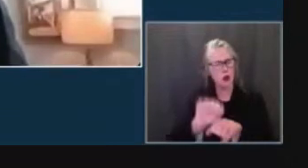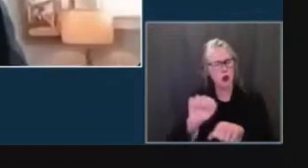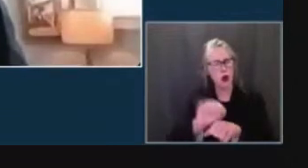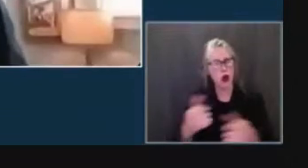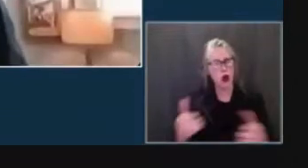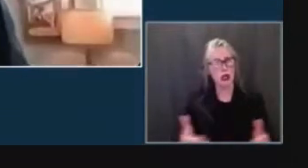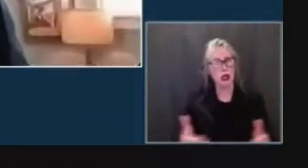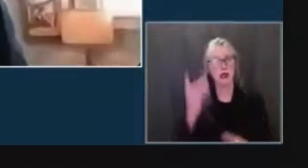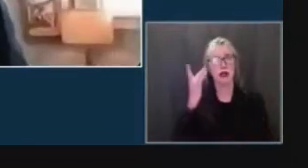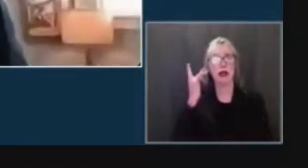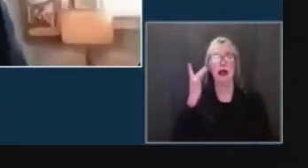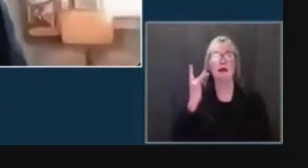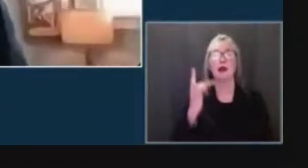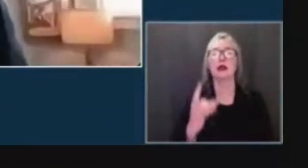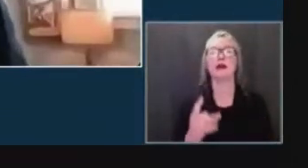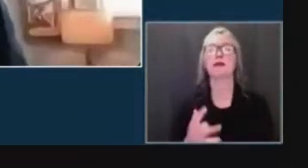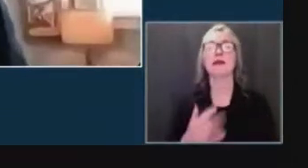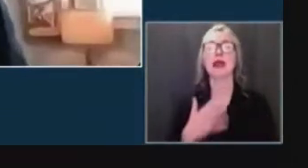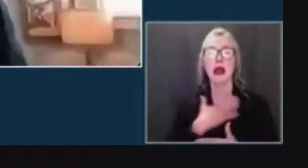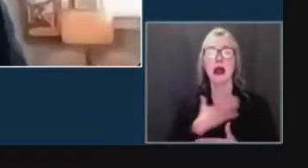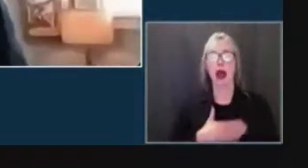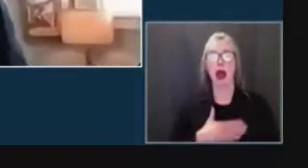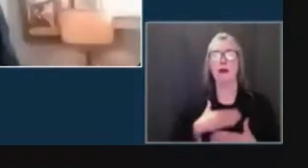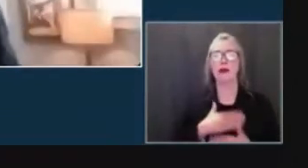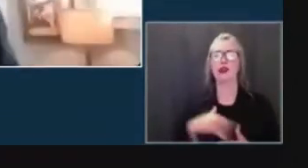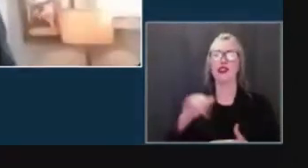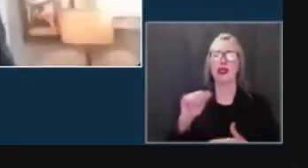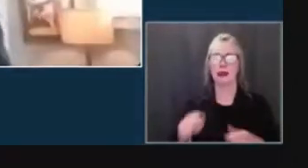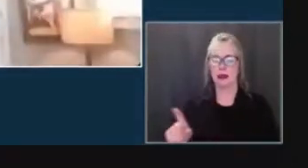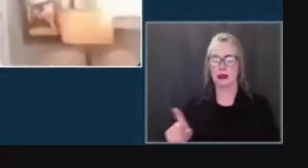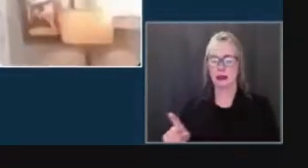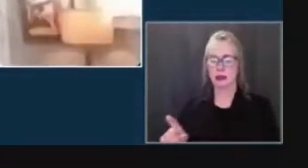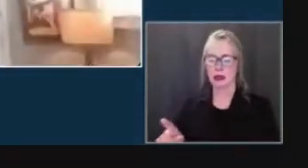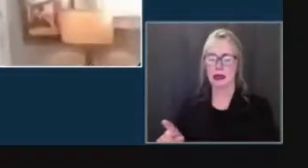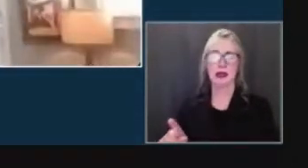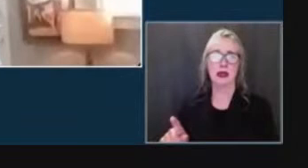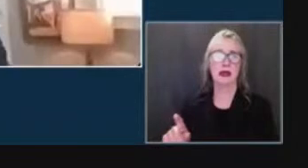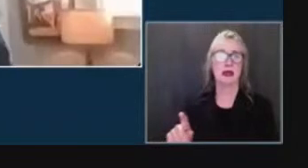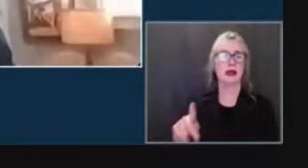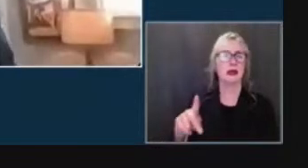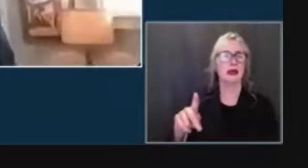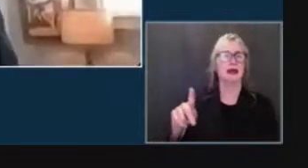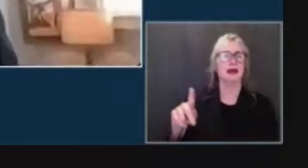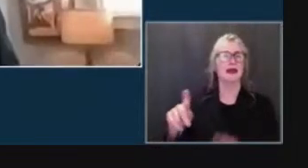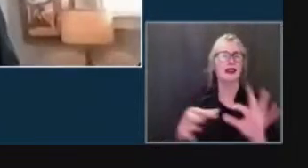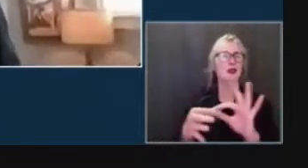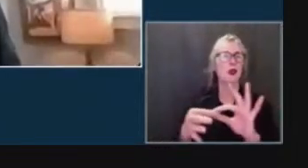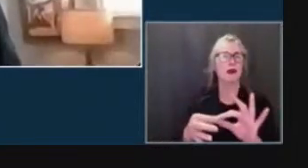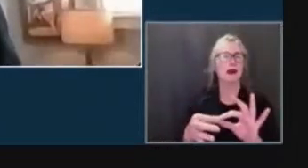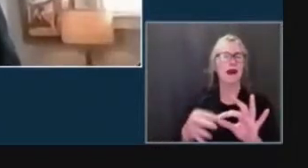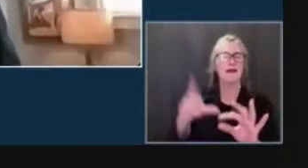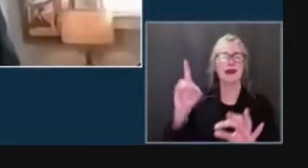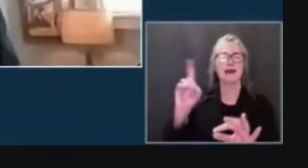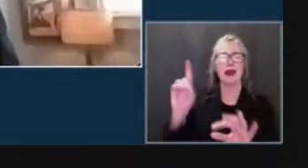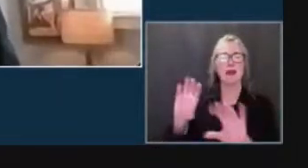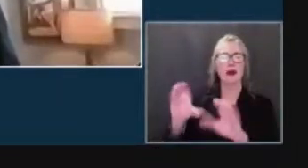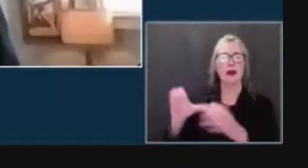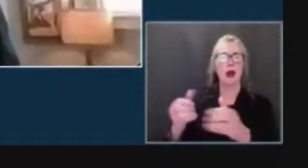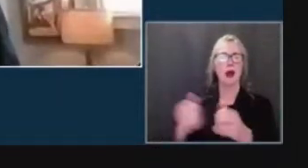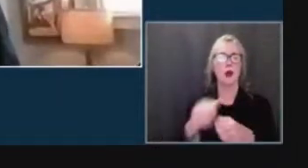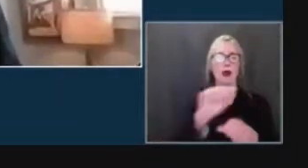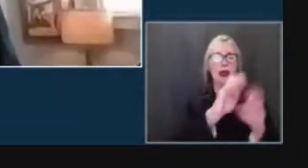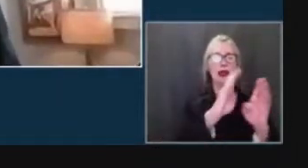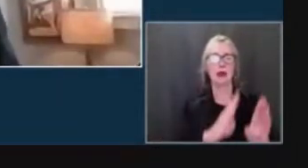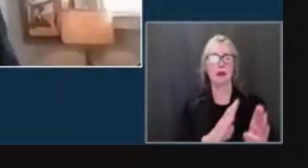I've always appreciated the partnership between the Democratic Party and labor. Together, we've achieved some